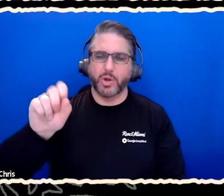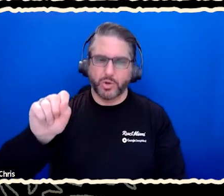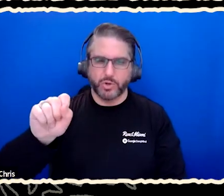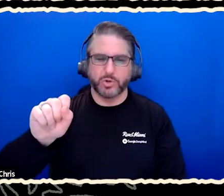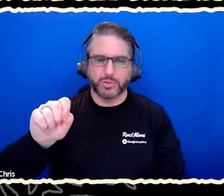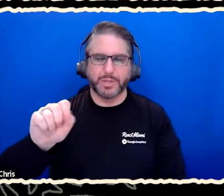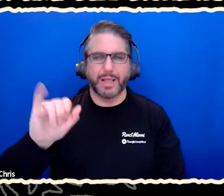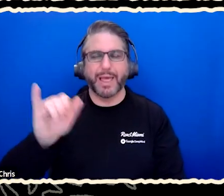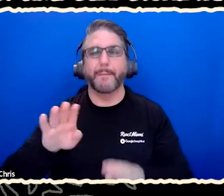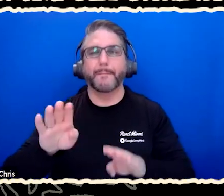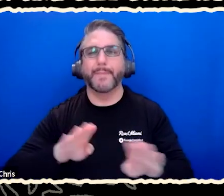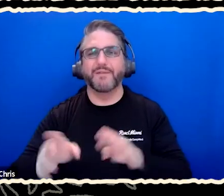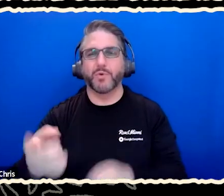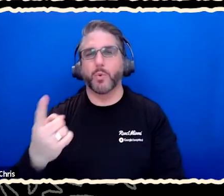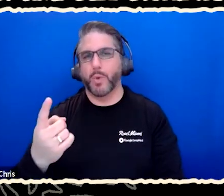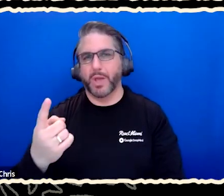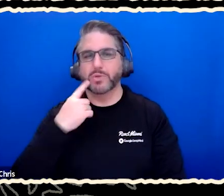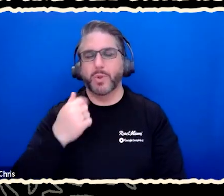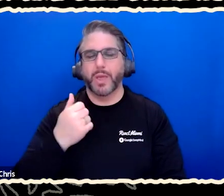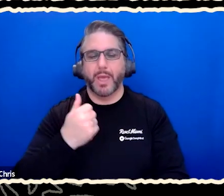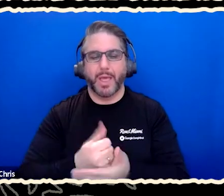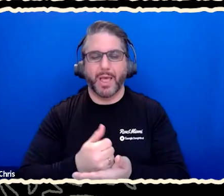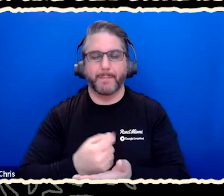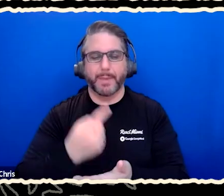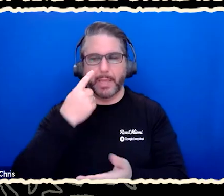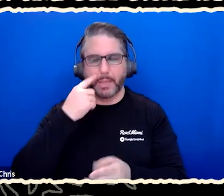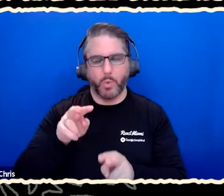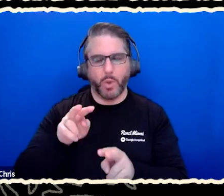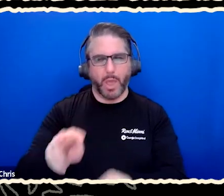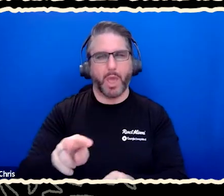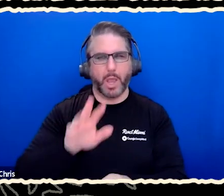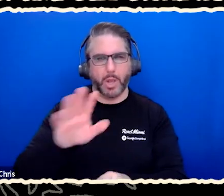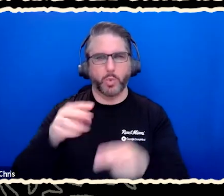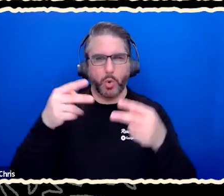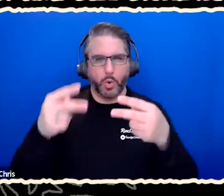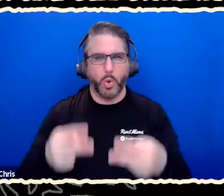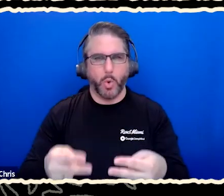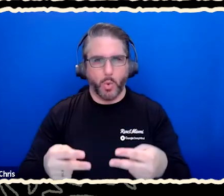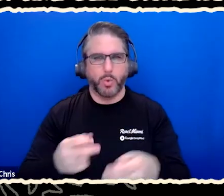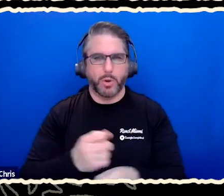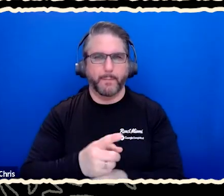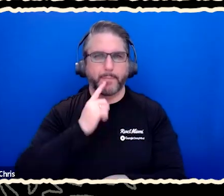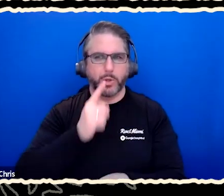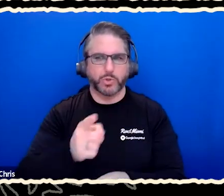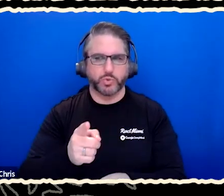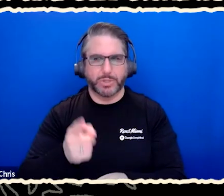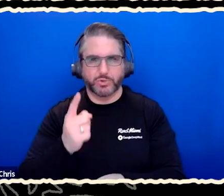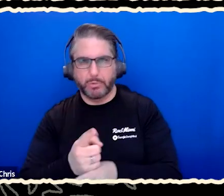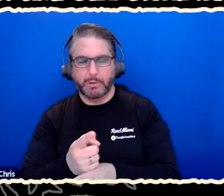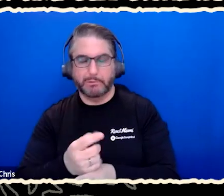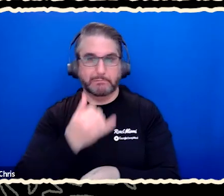ones like Snoop, to keep your eye on everything your code's doing or what it shouldn't be doing.